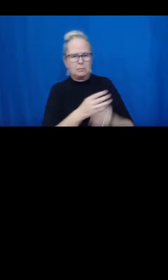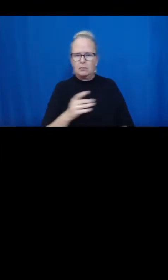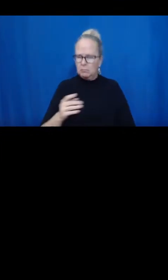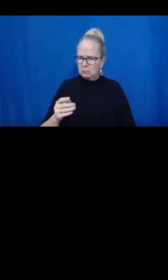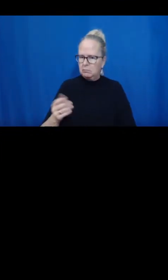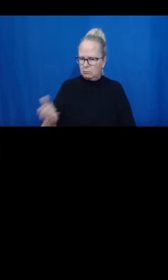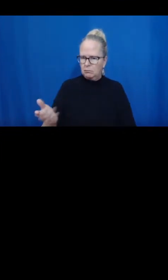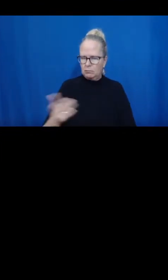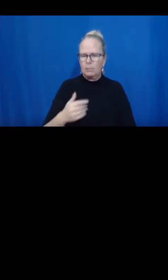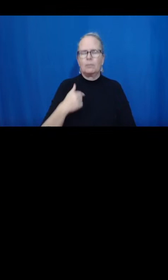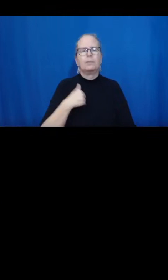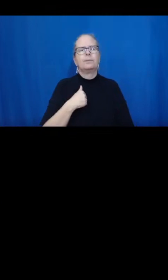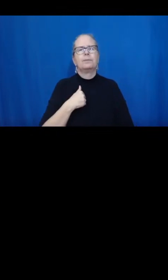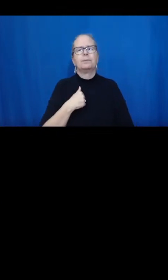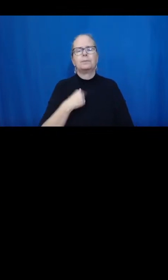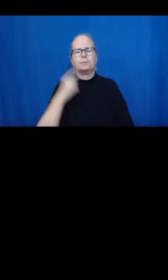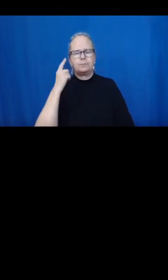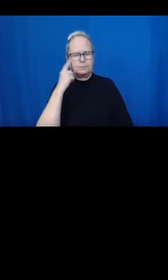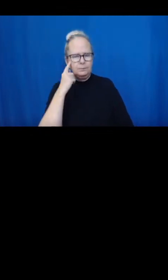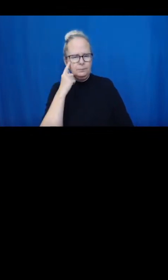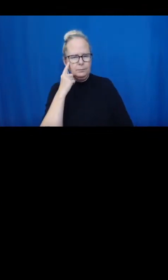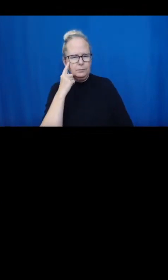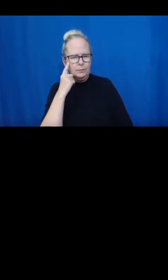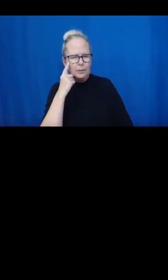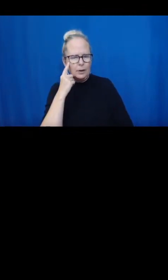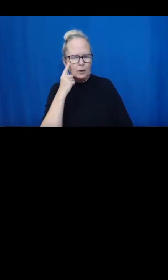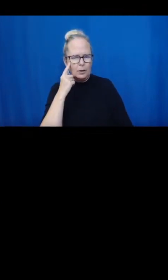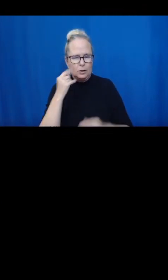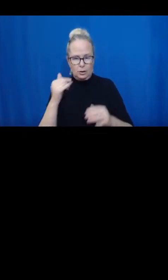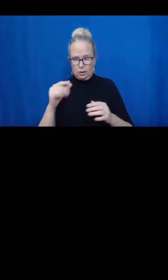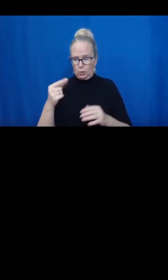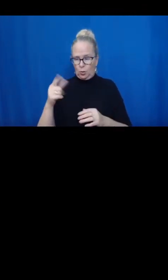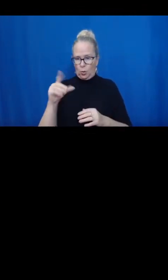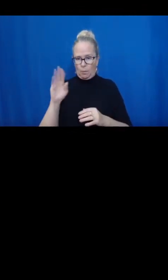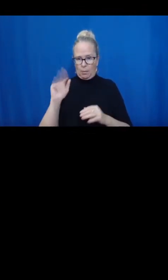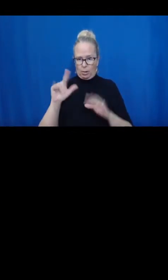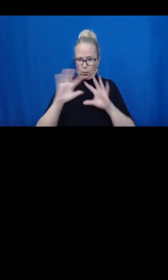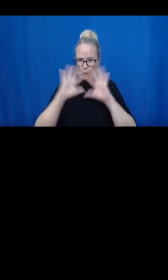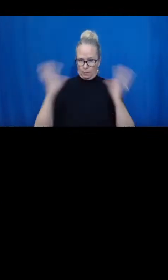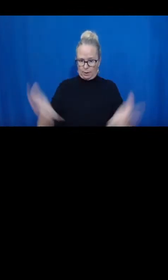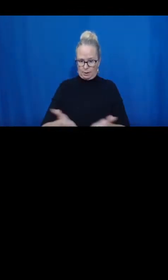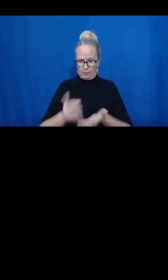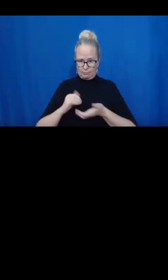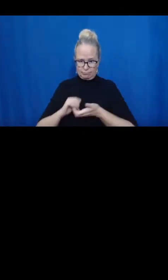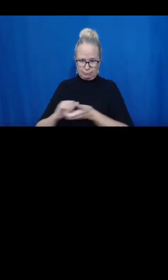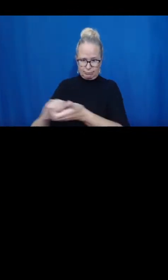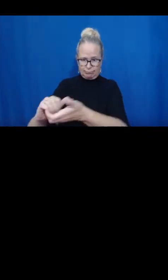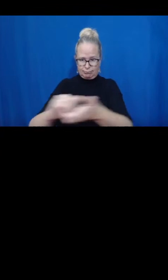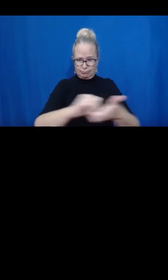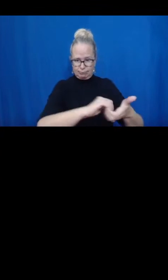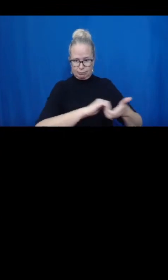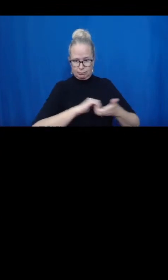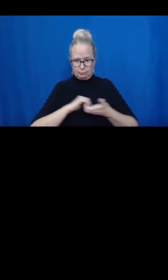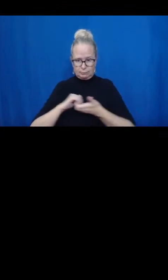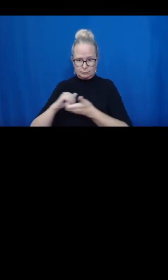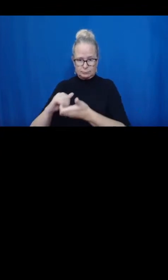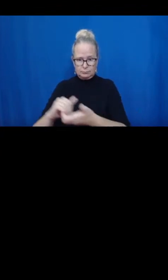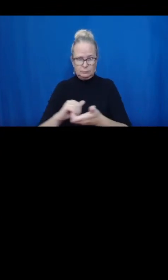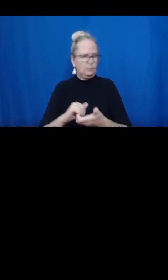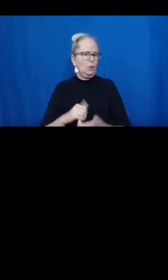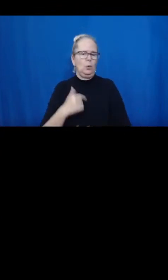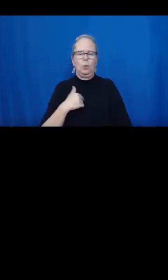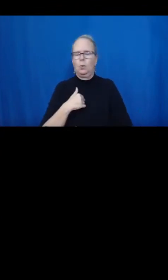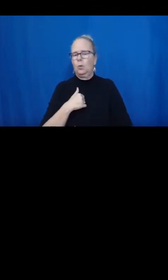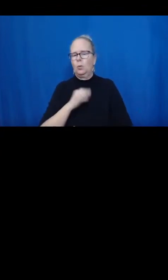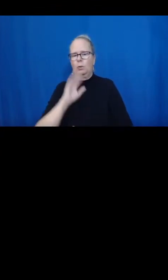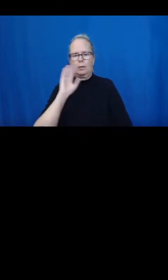unprecedented. People working all around the world with each other, developing new collaborations, not only at the epidemiology of this